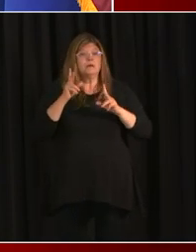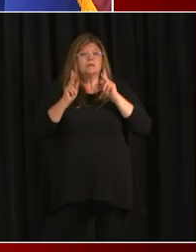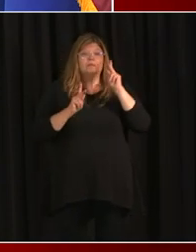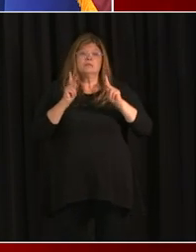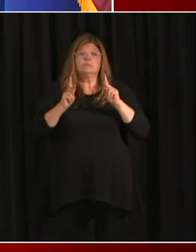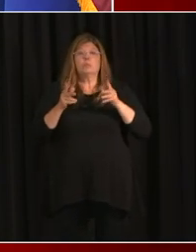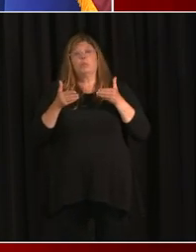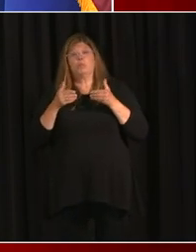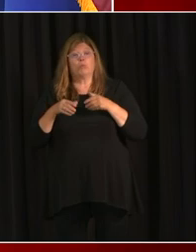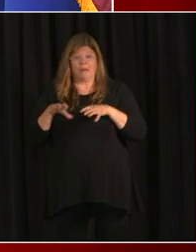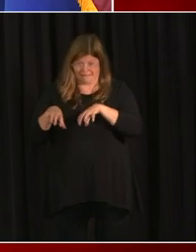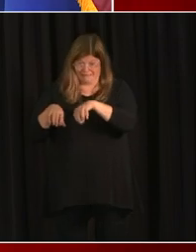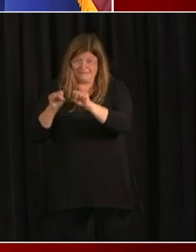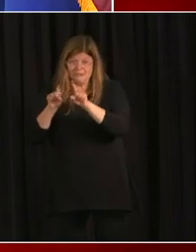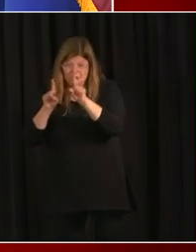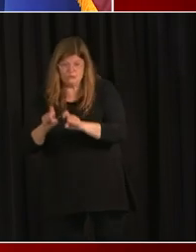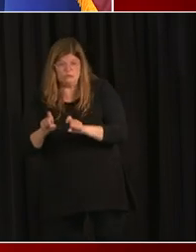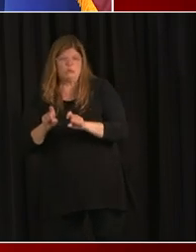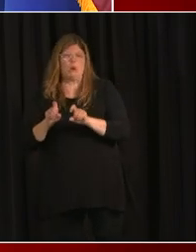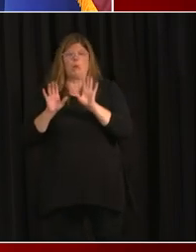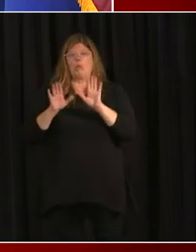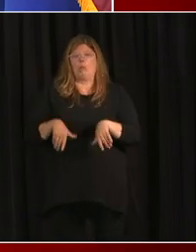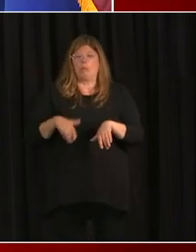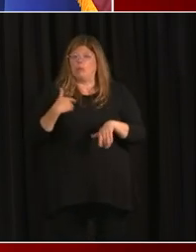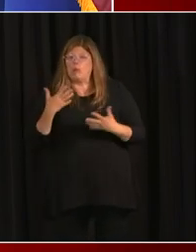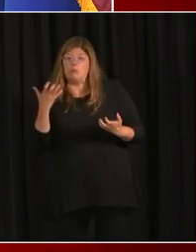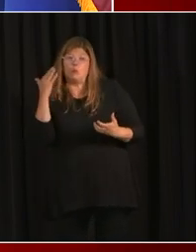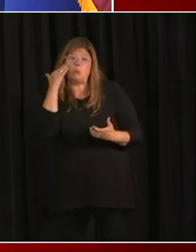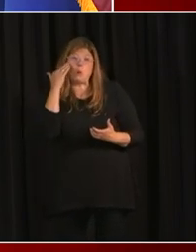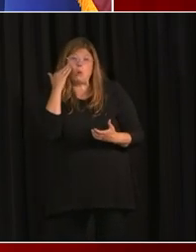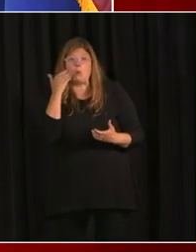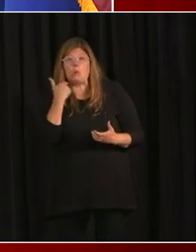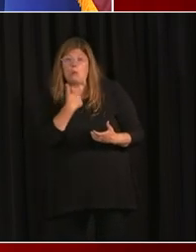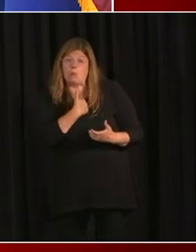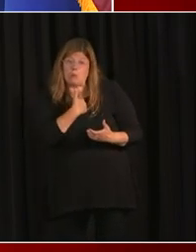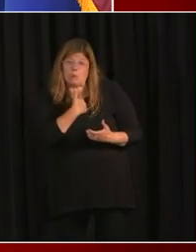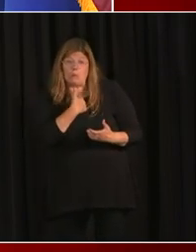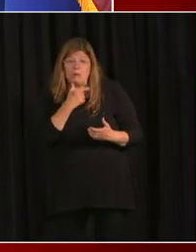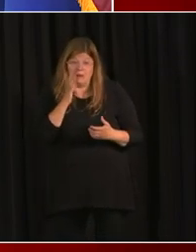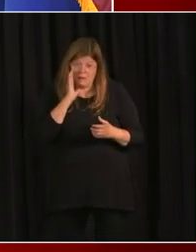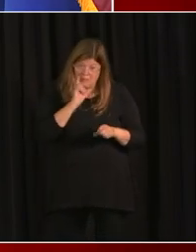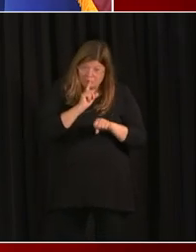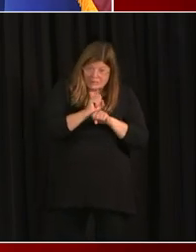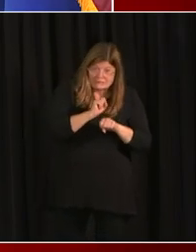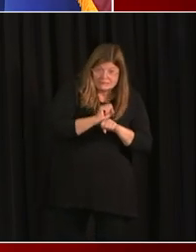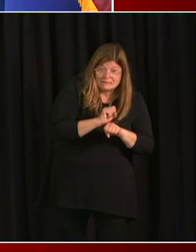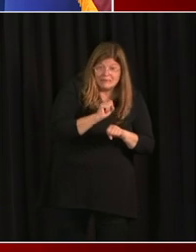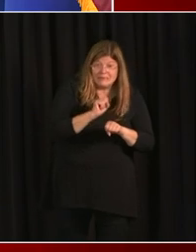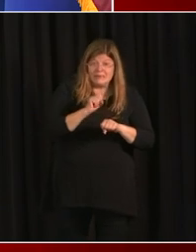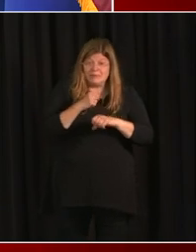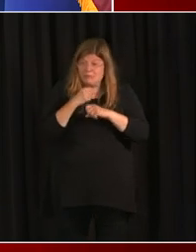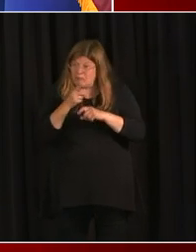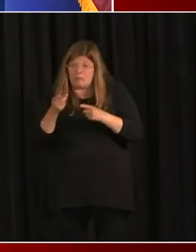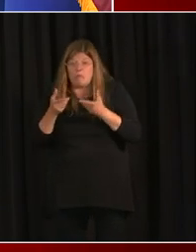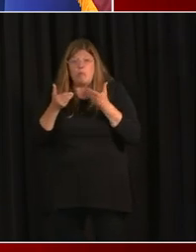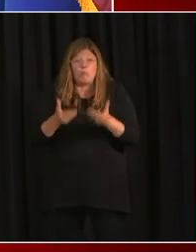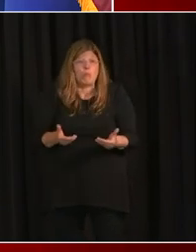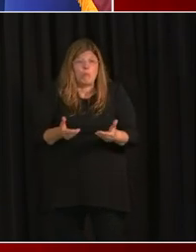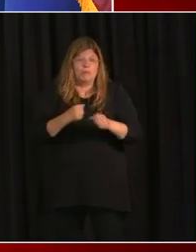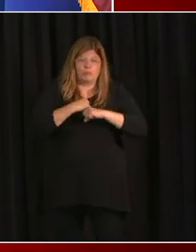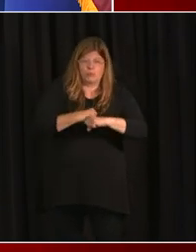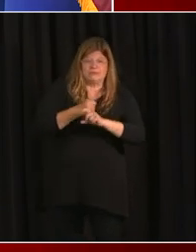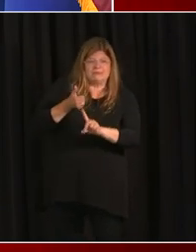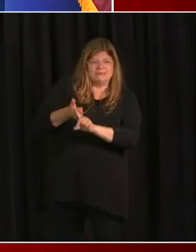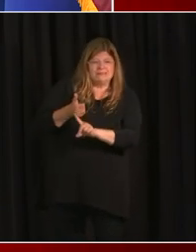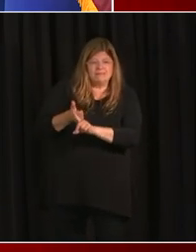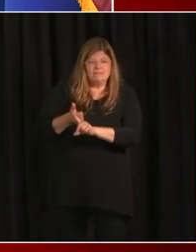a test and saying, oh, I just want to know. If you're curious enough to know, you should be interested enough to protect everybody else who, if